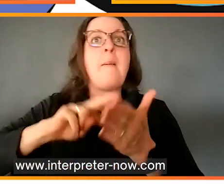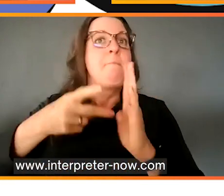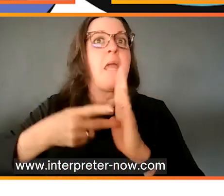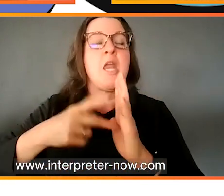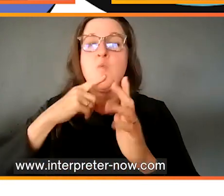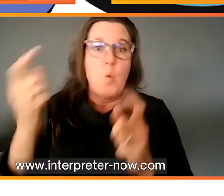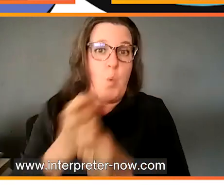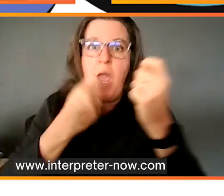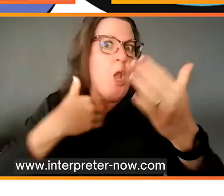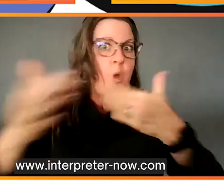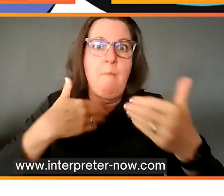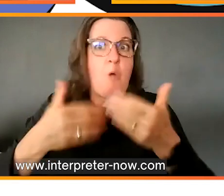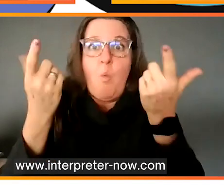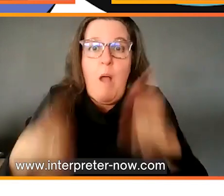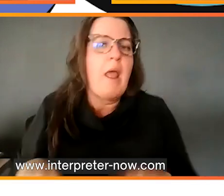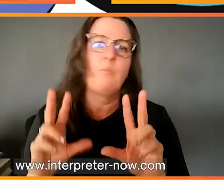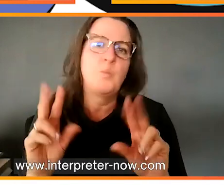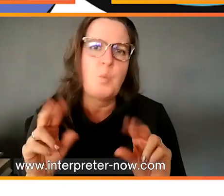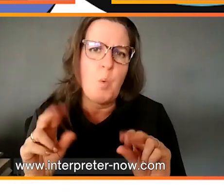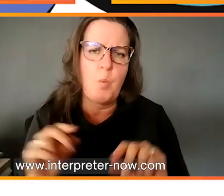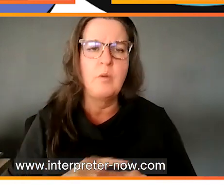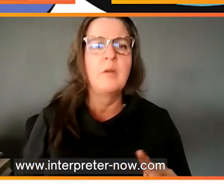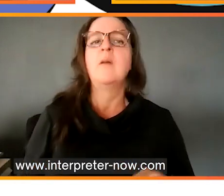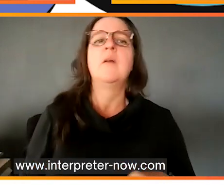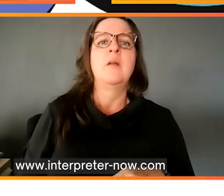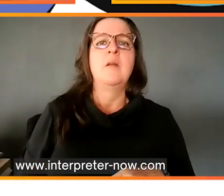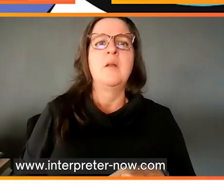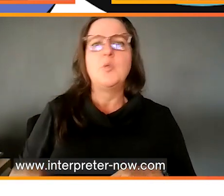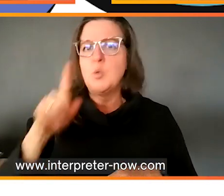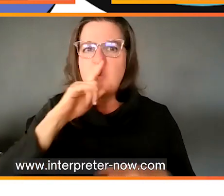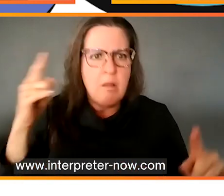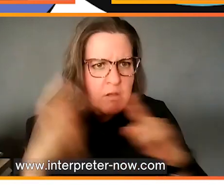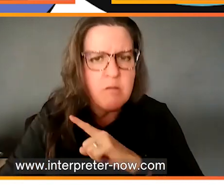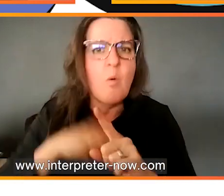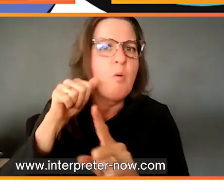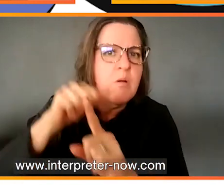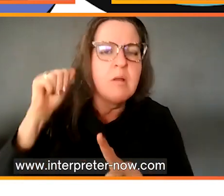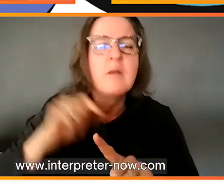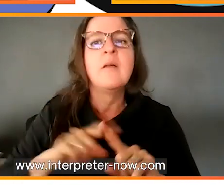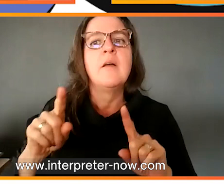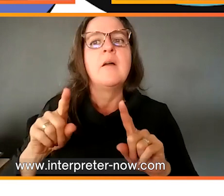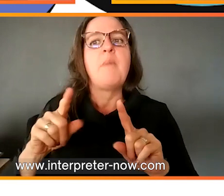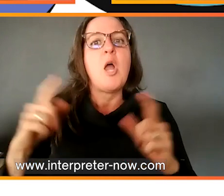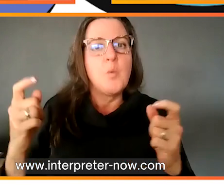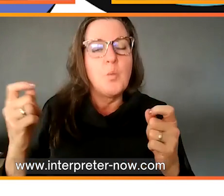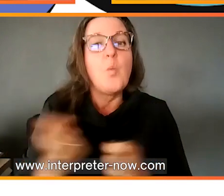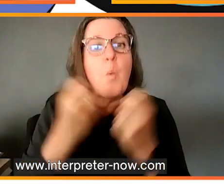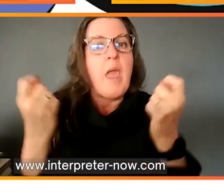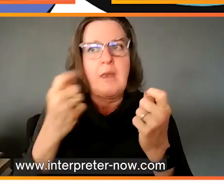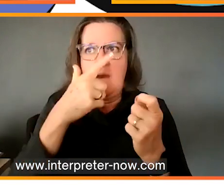winning with, sort of muscling through, doing the work, all out effort. And so I had kind of this